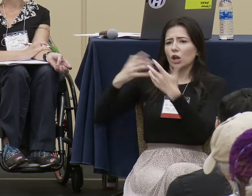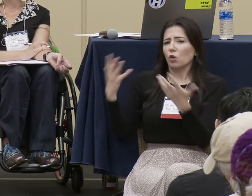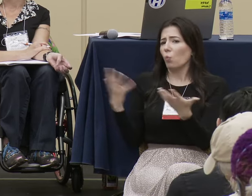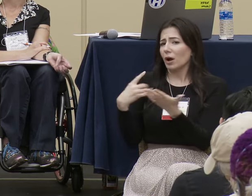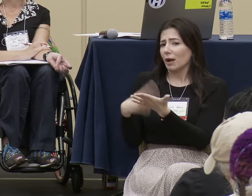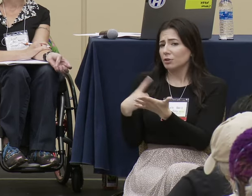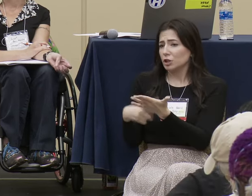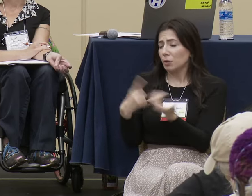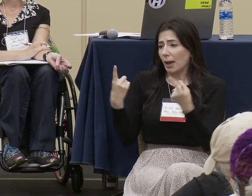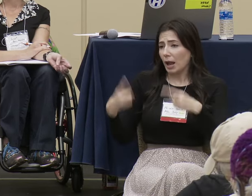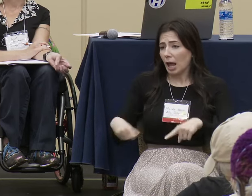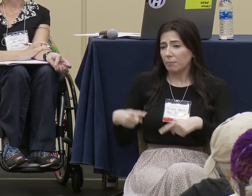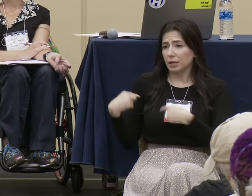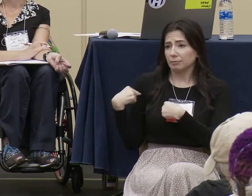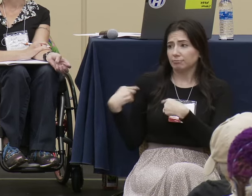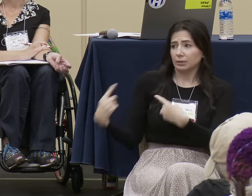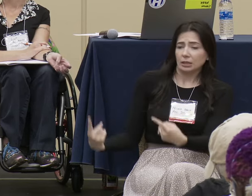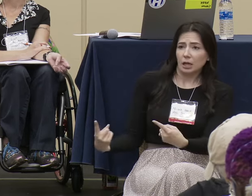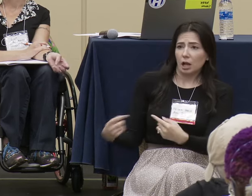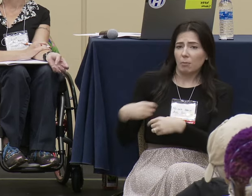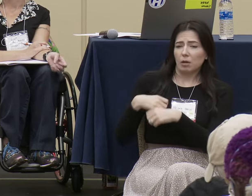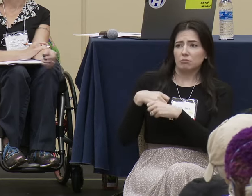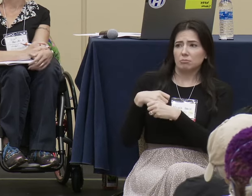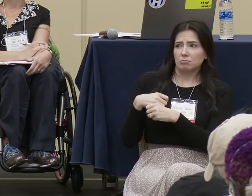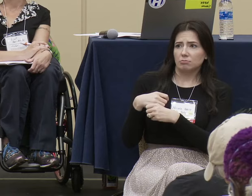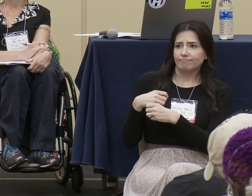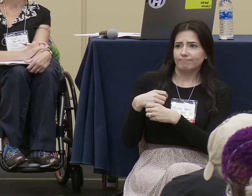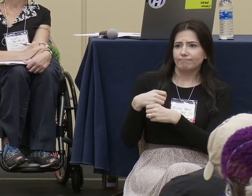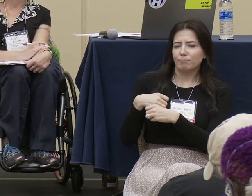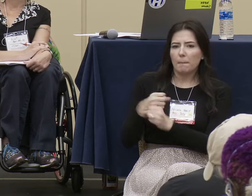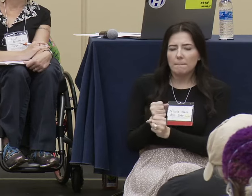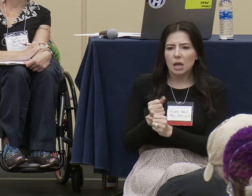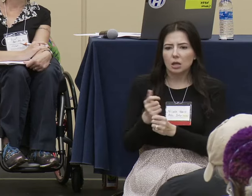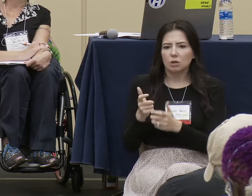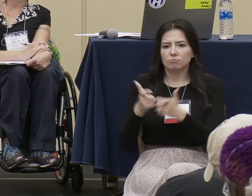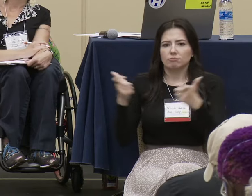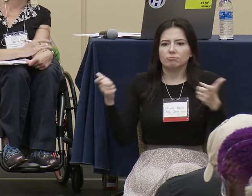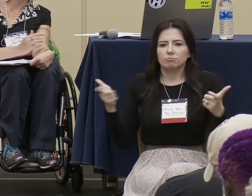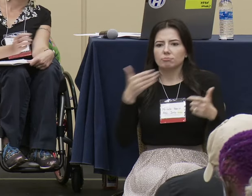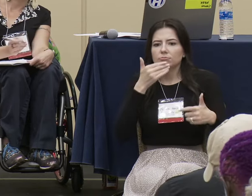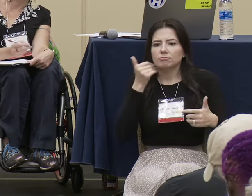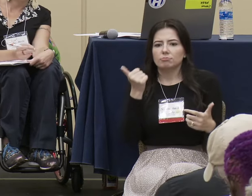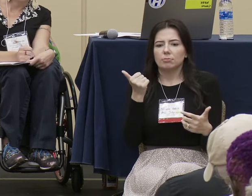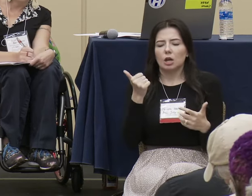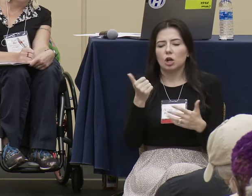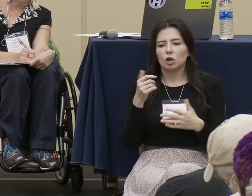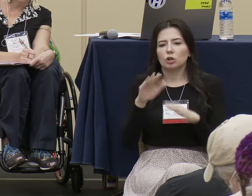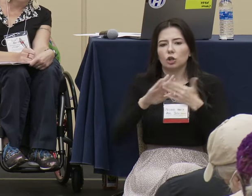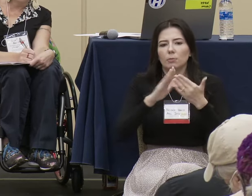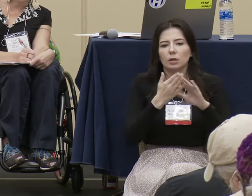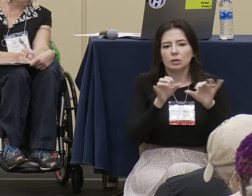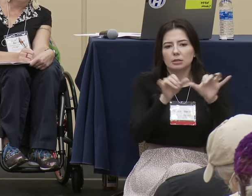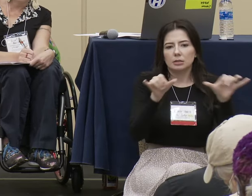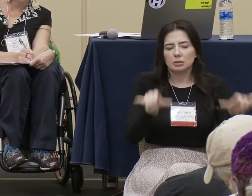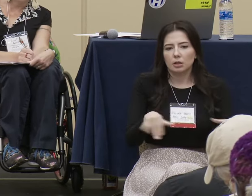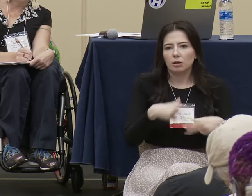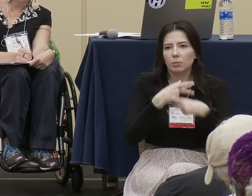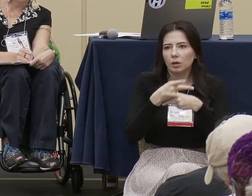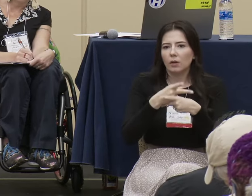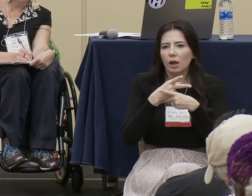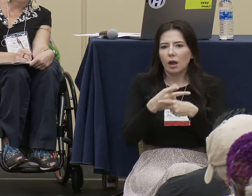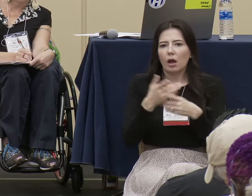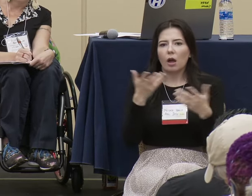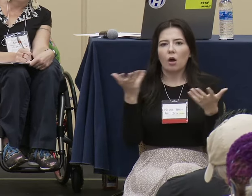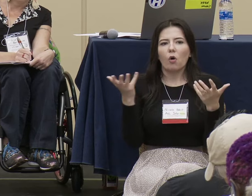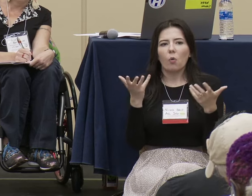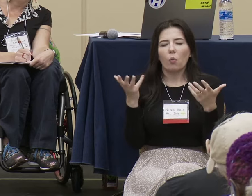since about creating greater community systems of care, and what parallels do you see